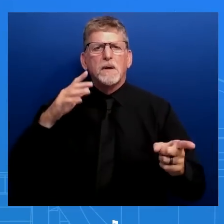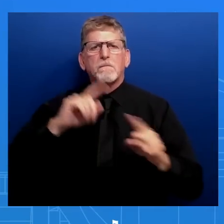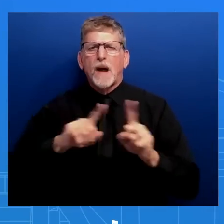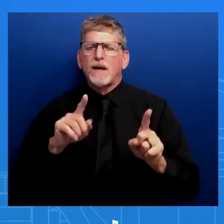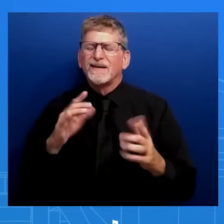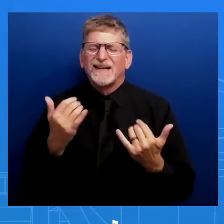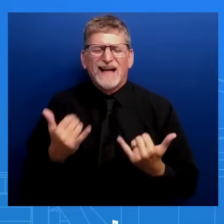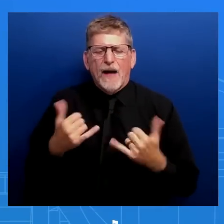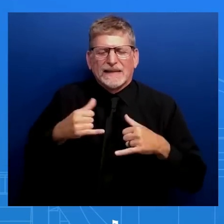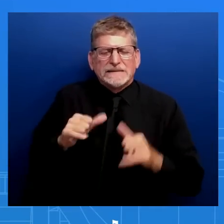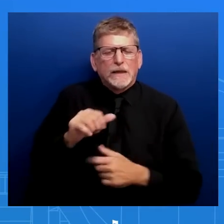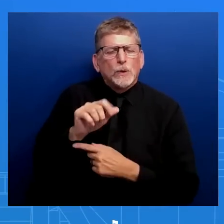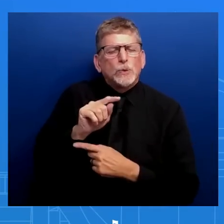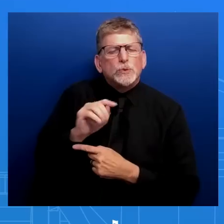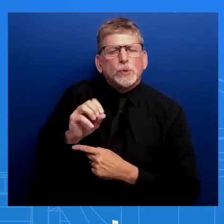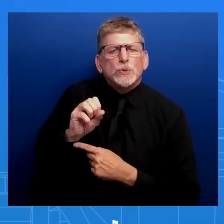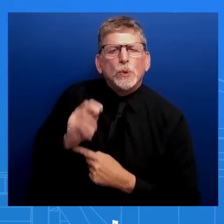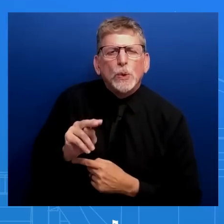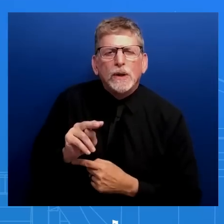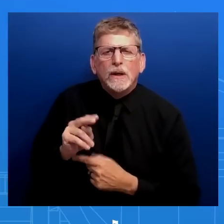where Wagner goes as an entity